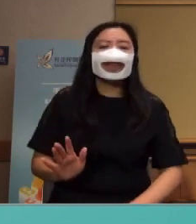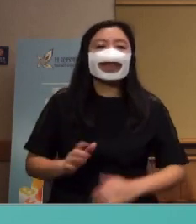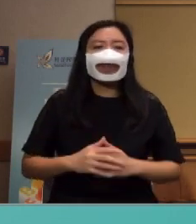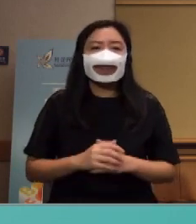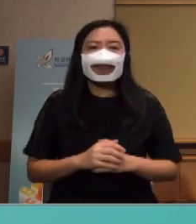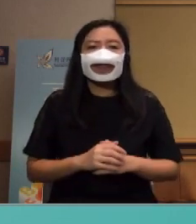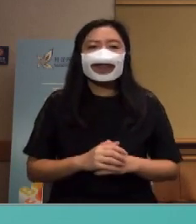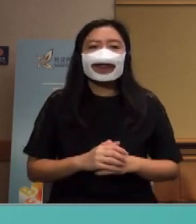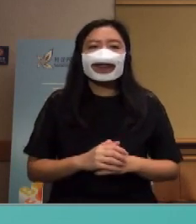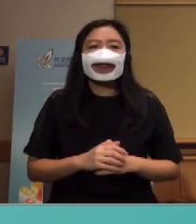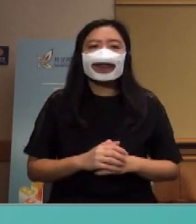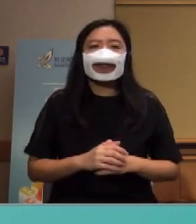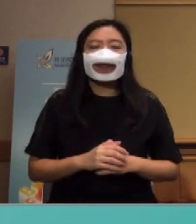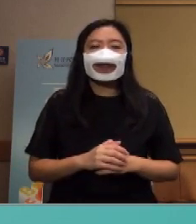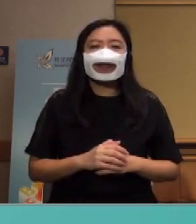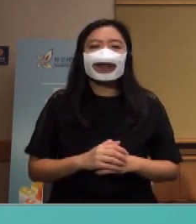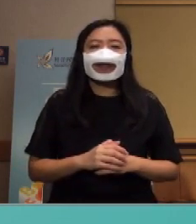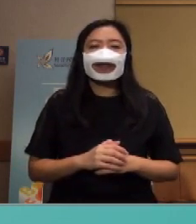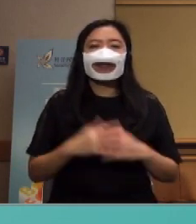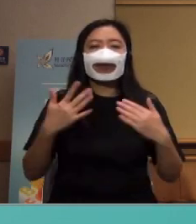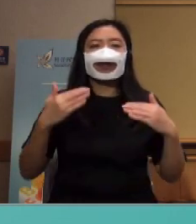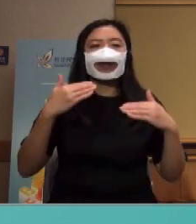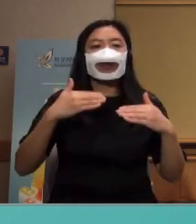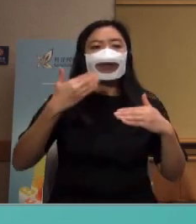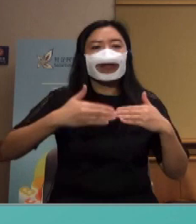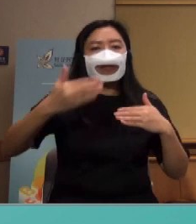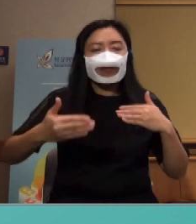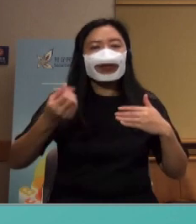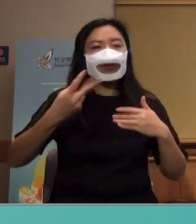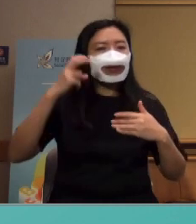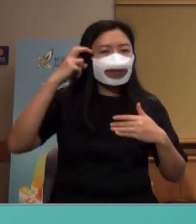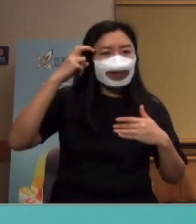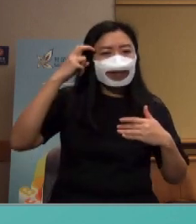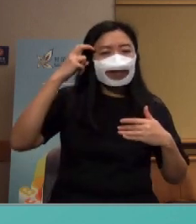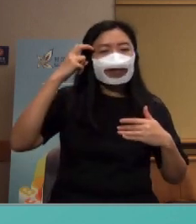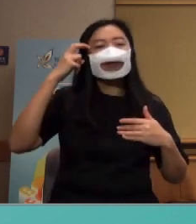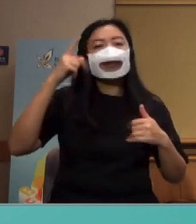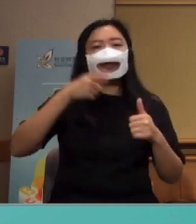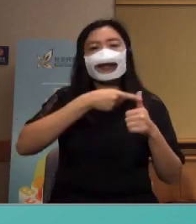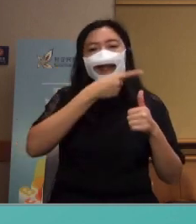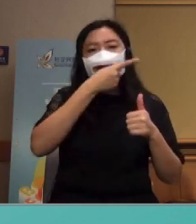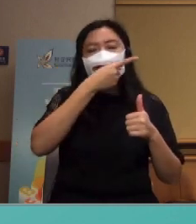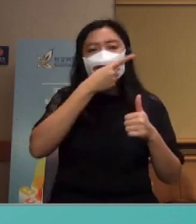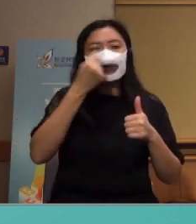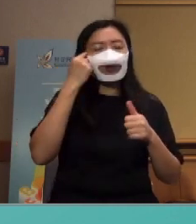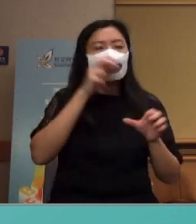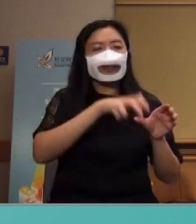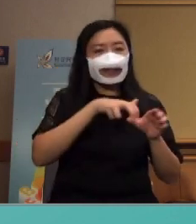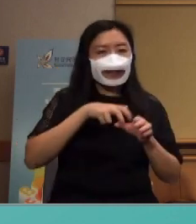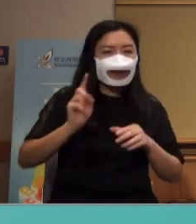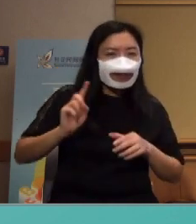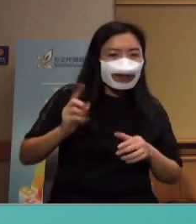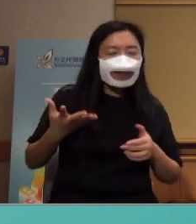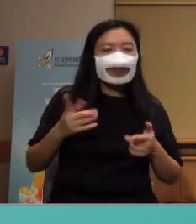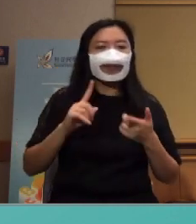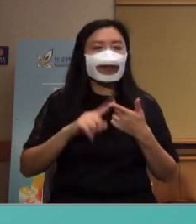Okay, and then we think more. And first we want to make some money for our operation. And then we